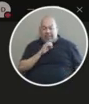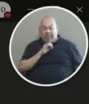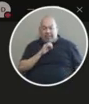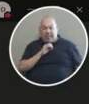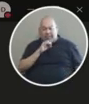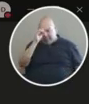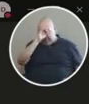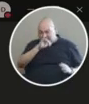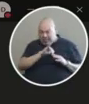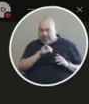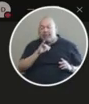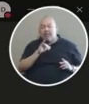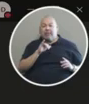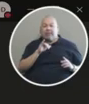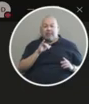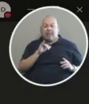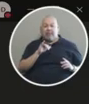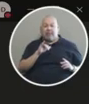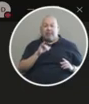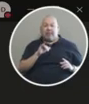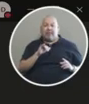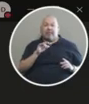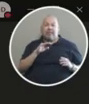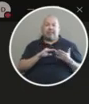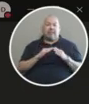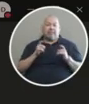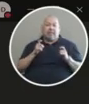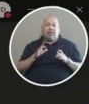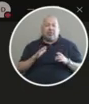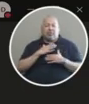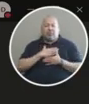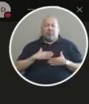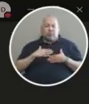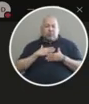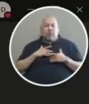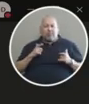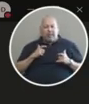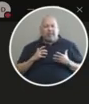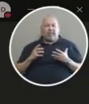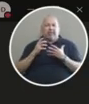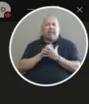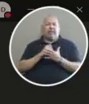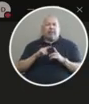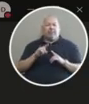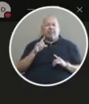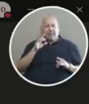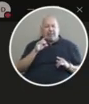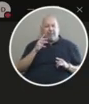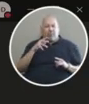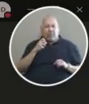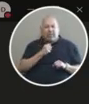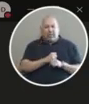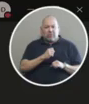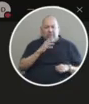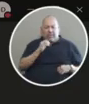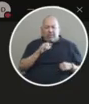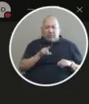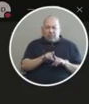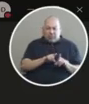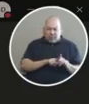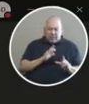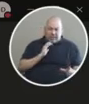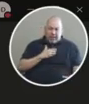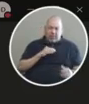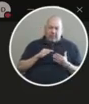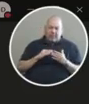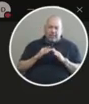should consider getting rid of the city manager, who's enjoyed huge income raises over the last 4 years, as well as